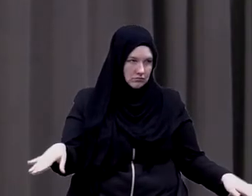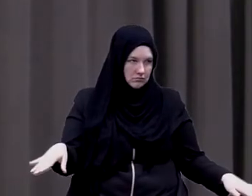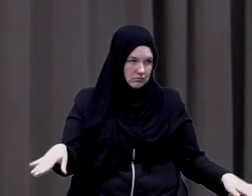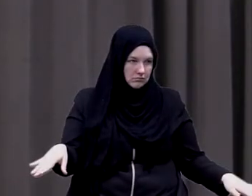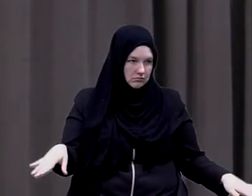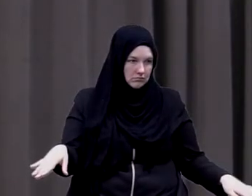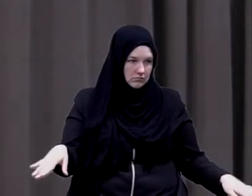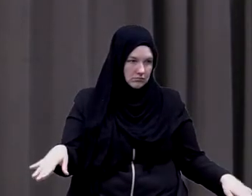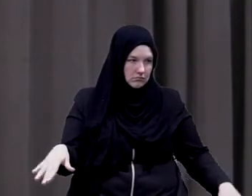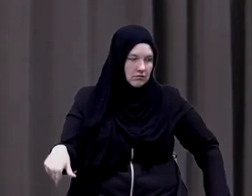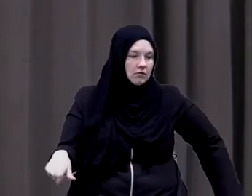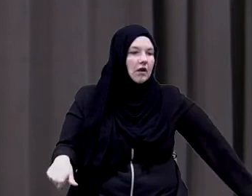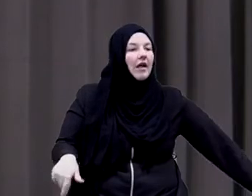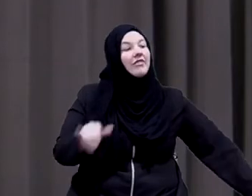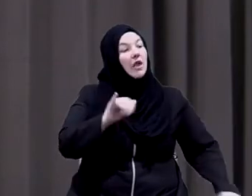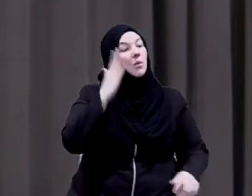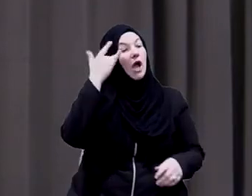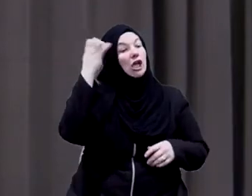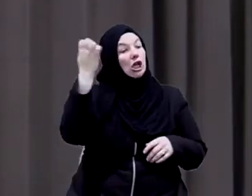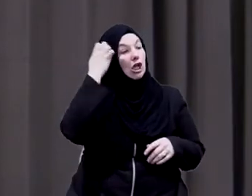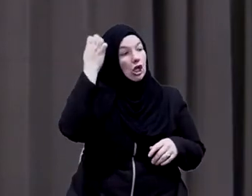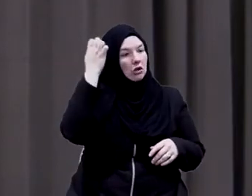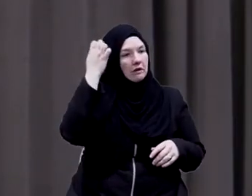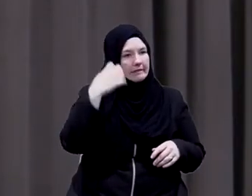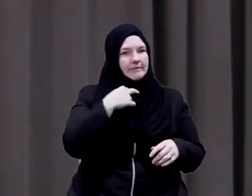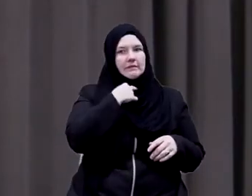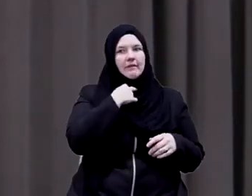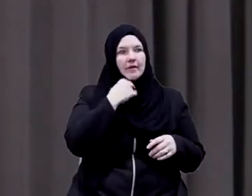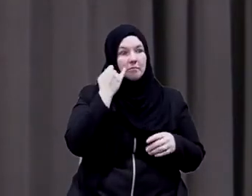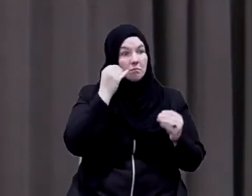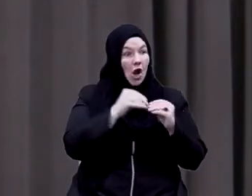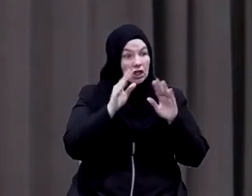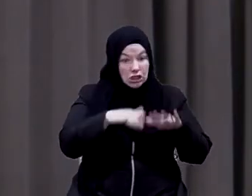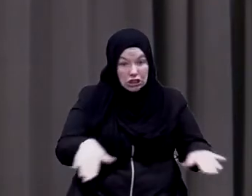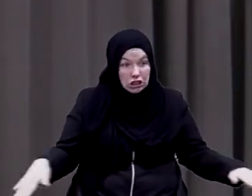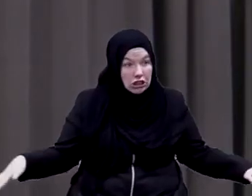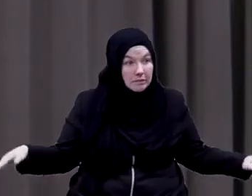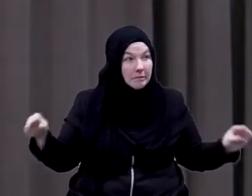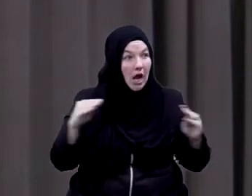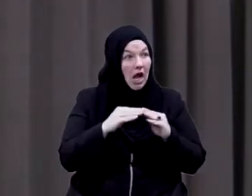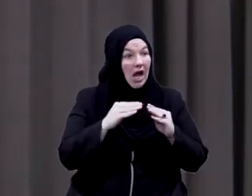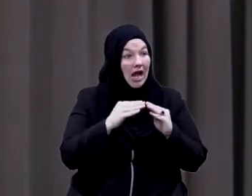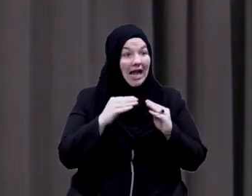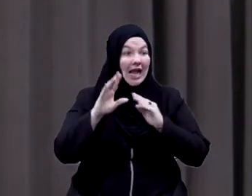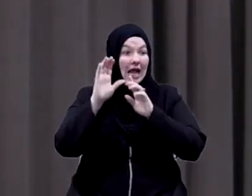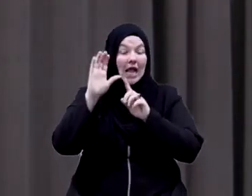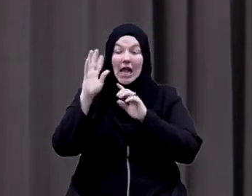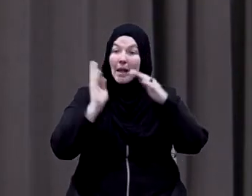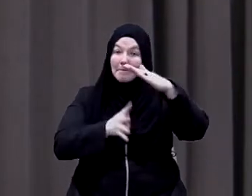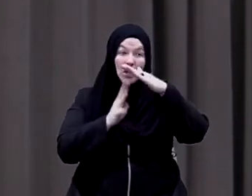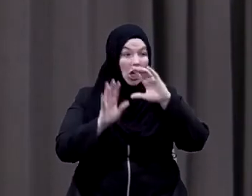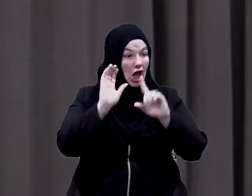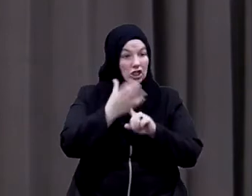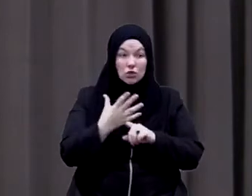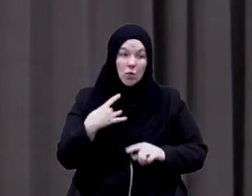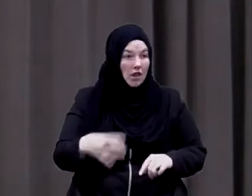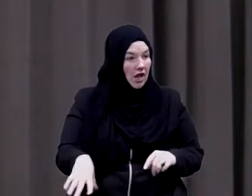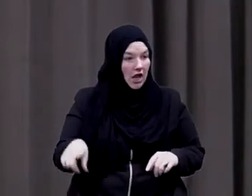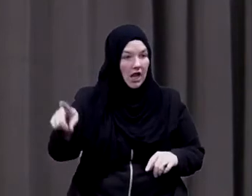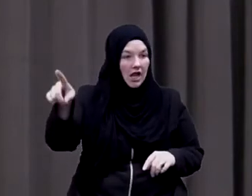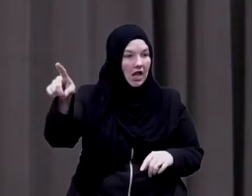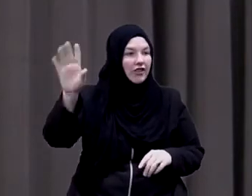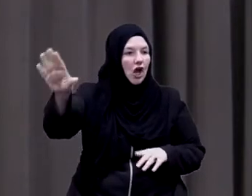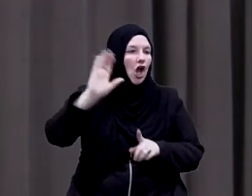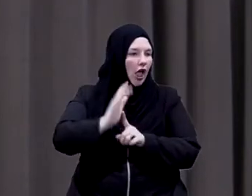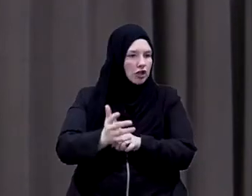economy. That's why Europe is in a bind. They don't like immigrants' culture, but they like immigrants'